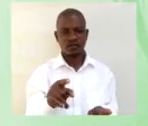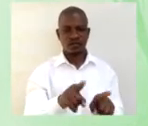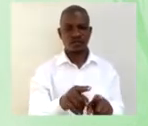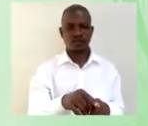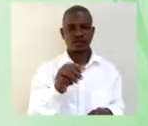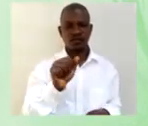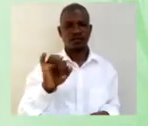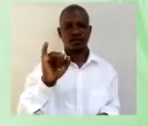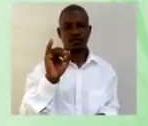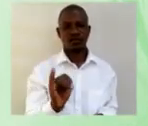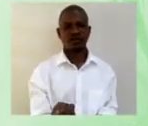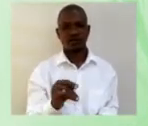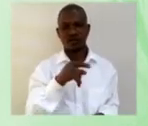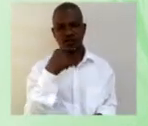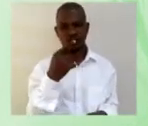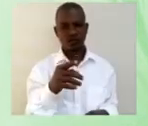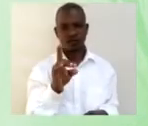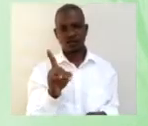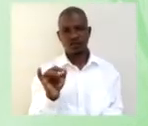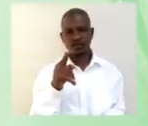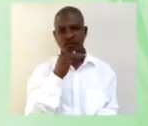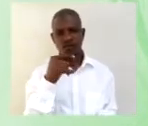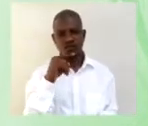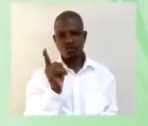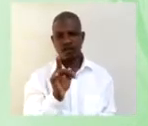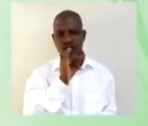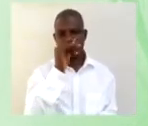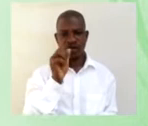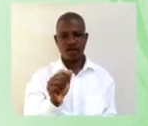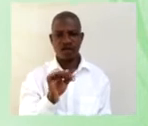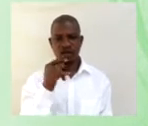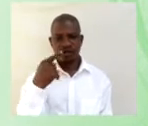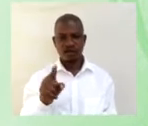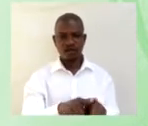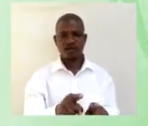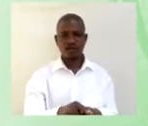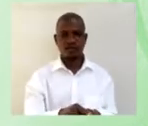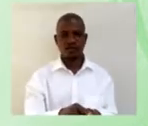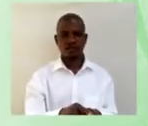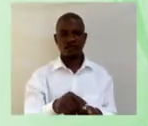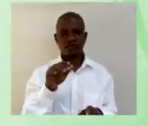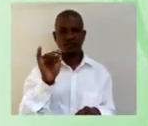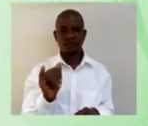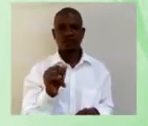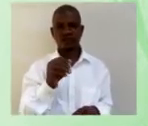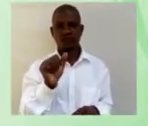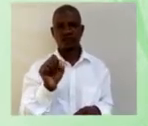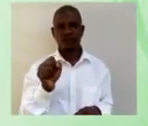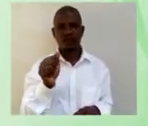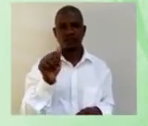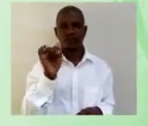pronounced as A, a diphthong, whereas the same AY